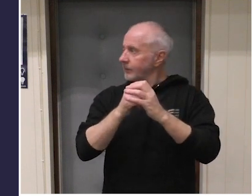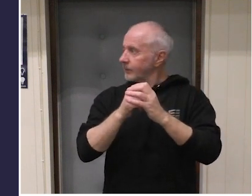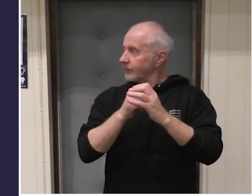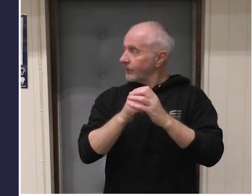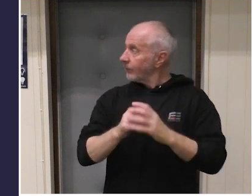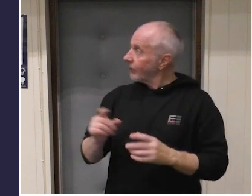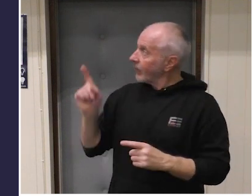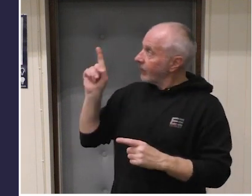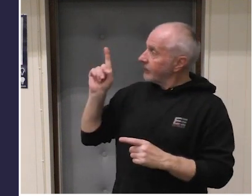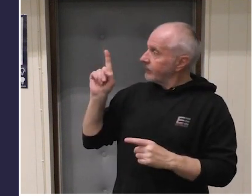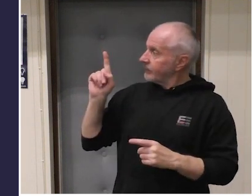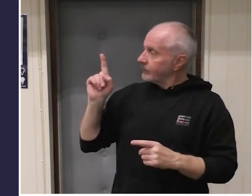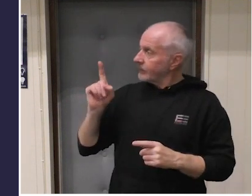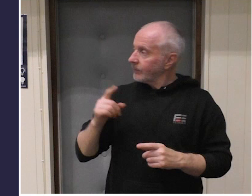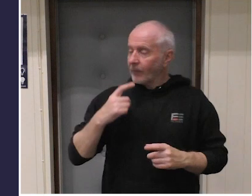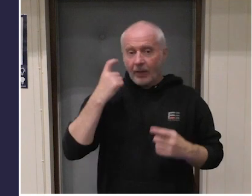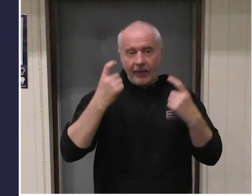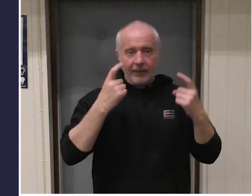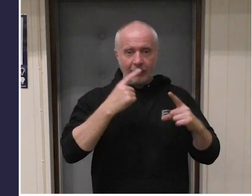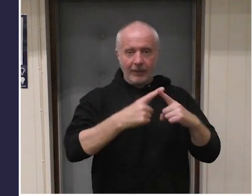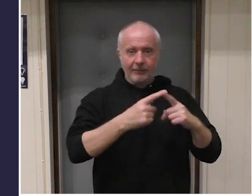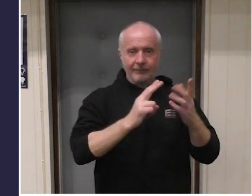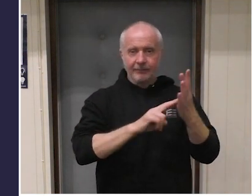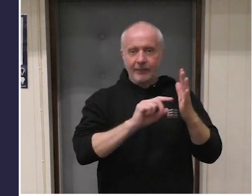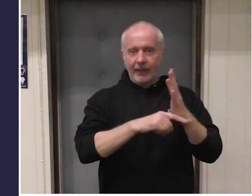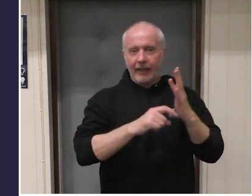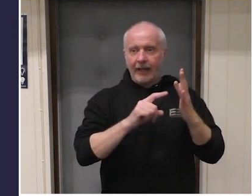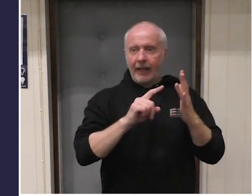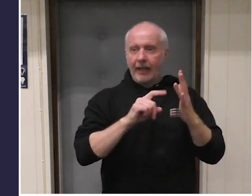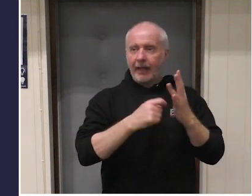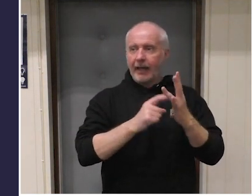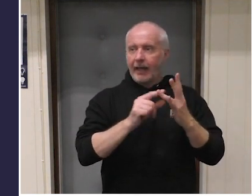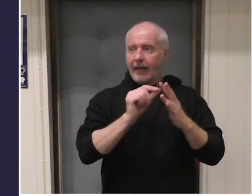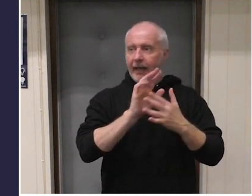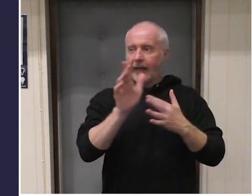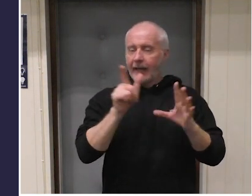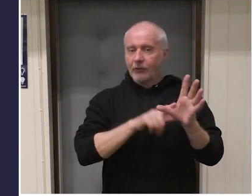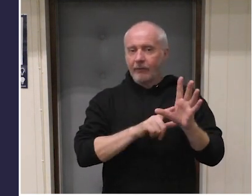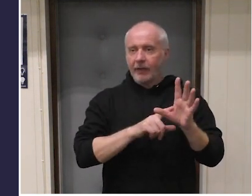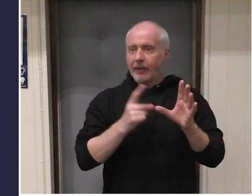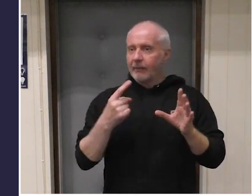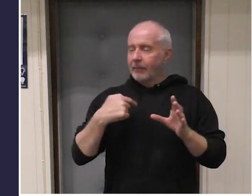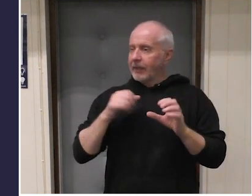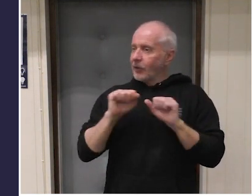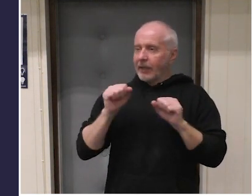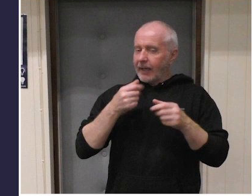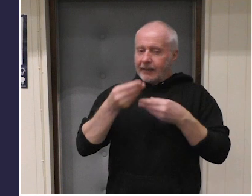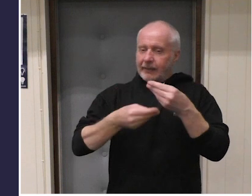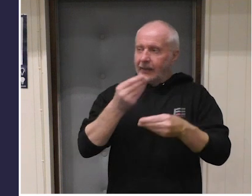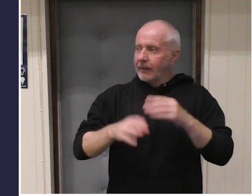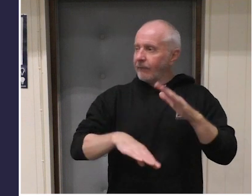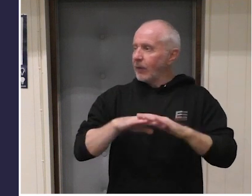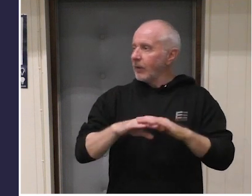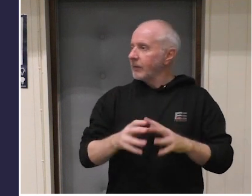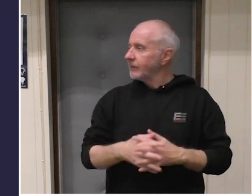considering that, clearly, I want you to consider entropy, right? Entropy is somewhere in this answer, which I haven't told you the full story about yet. Somewhere